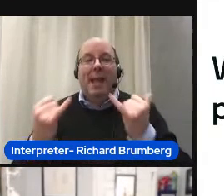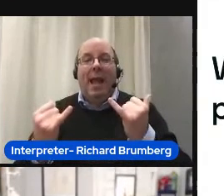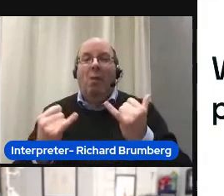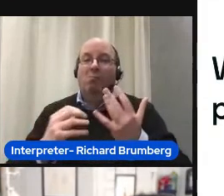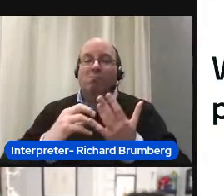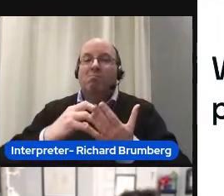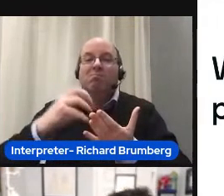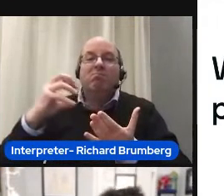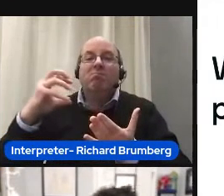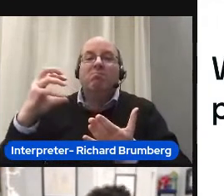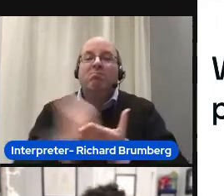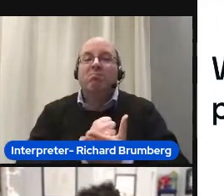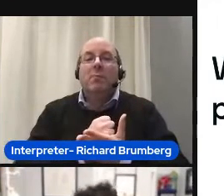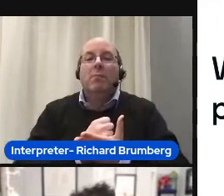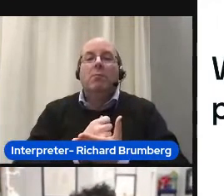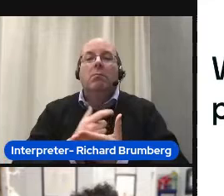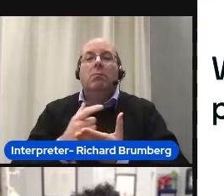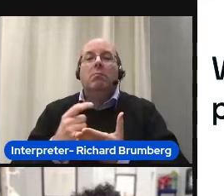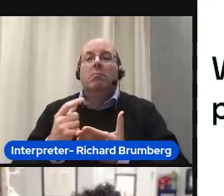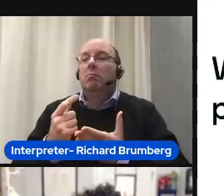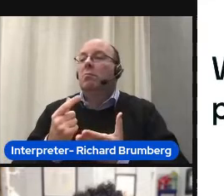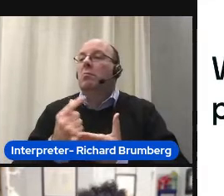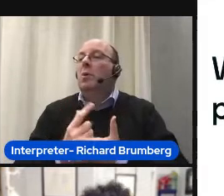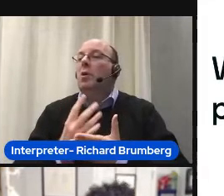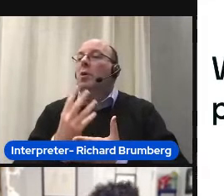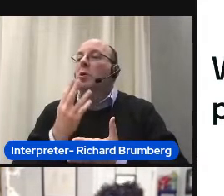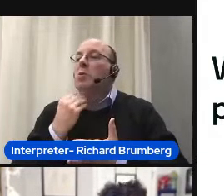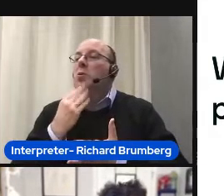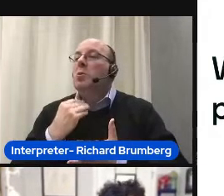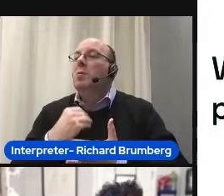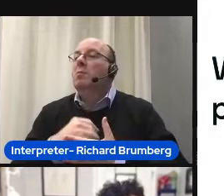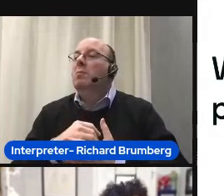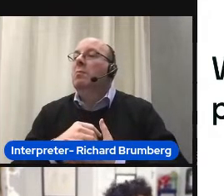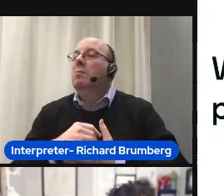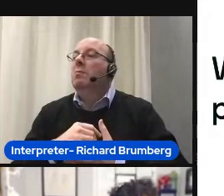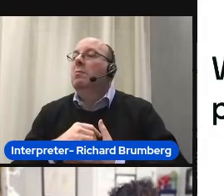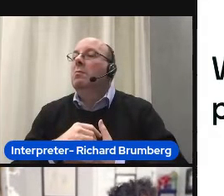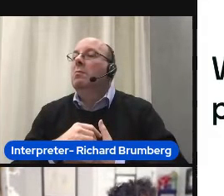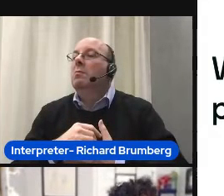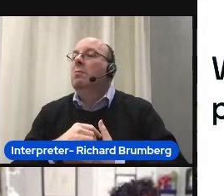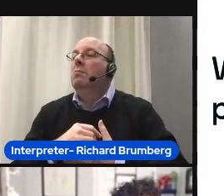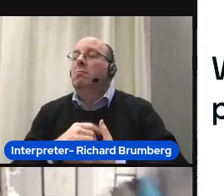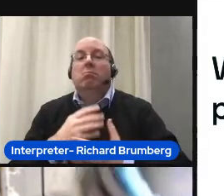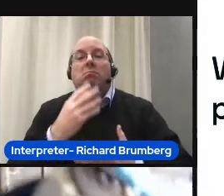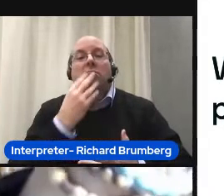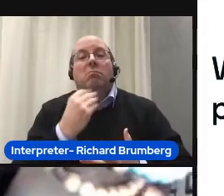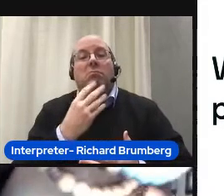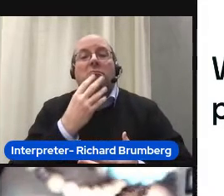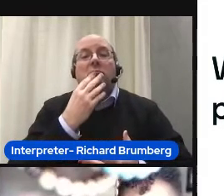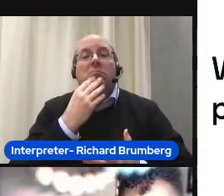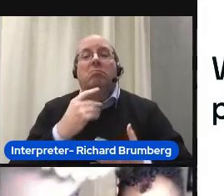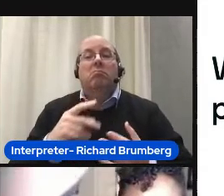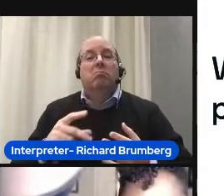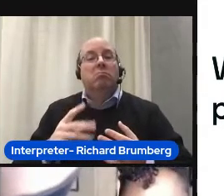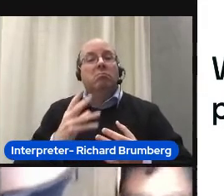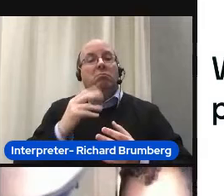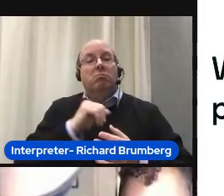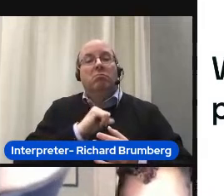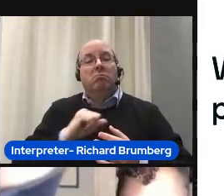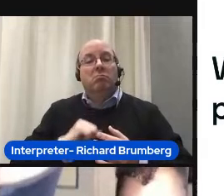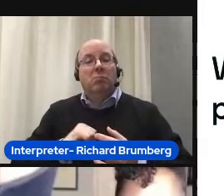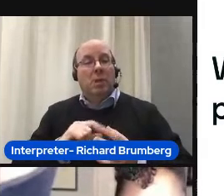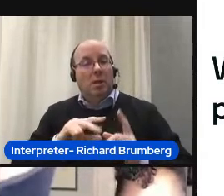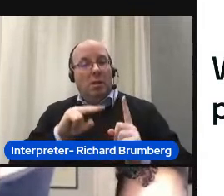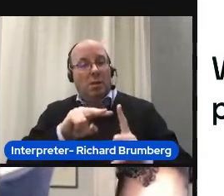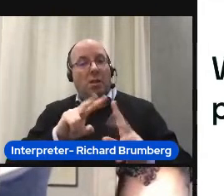to respond to what is a short-term goal that Jewish Atlanta should pursue regarding these JEDI values.